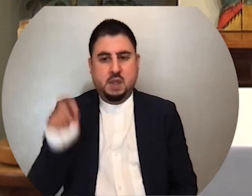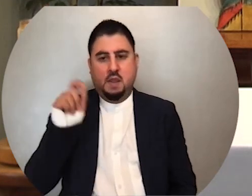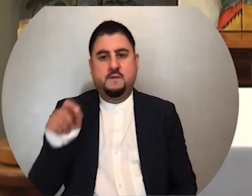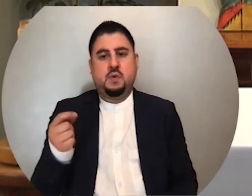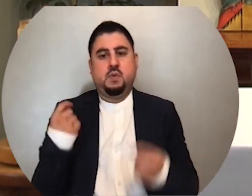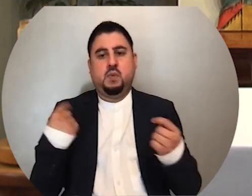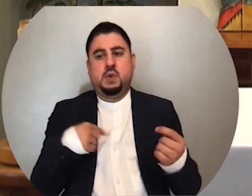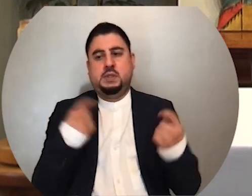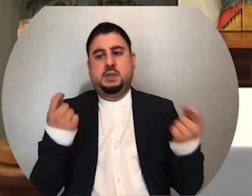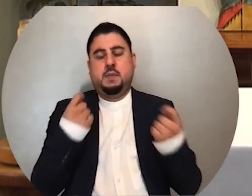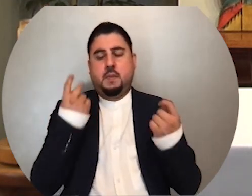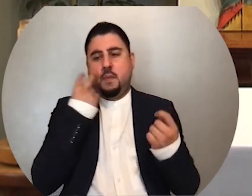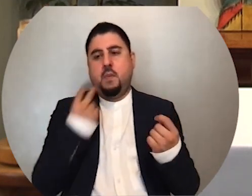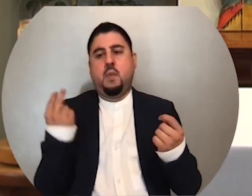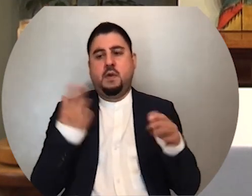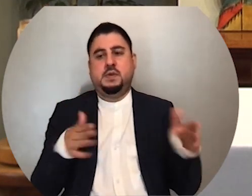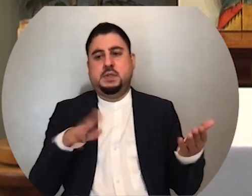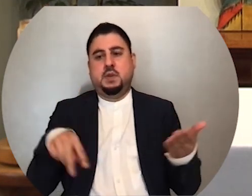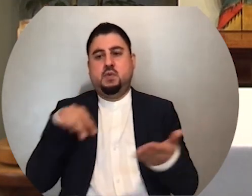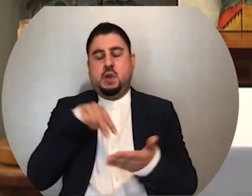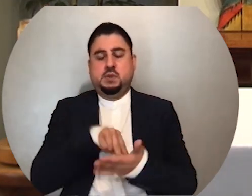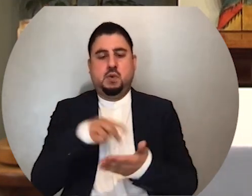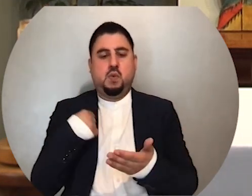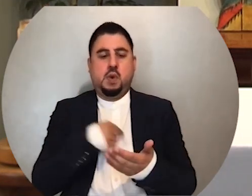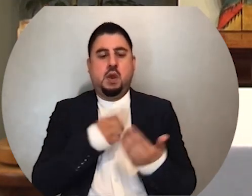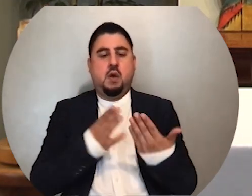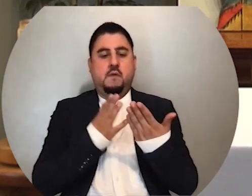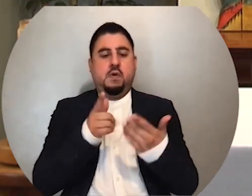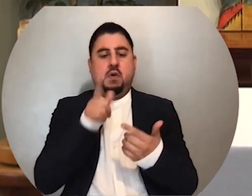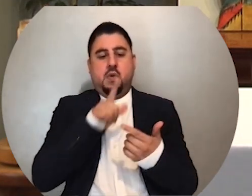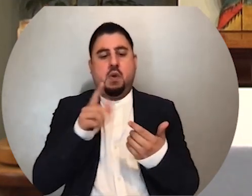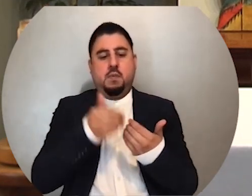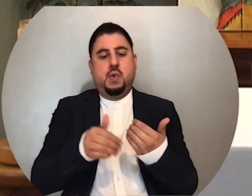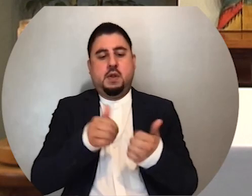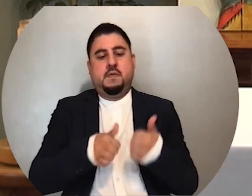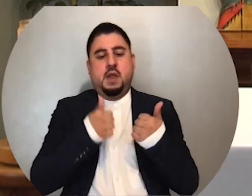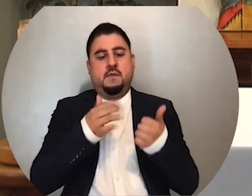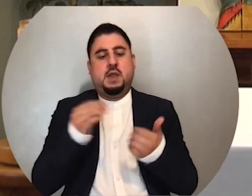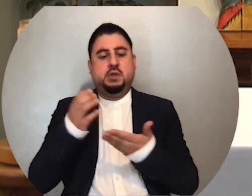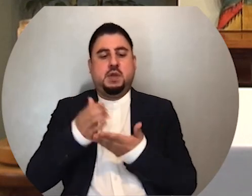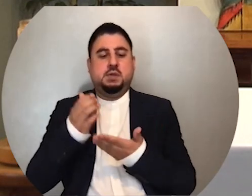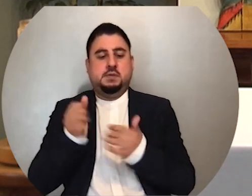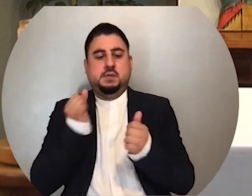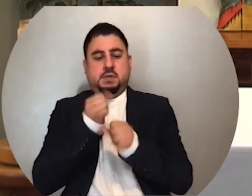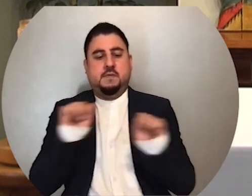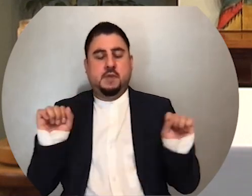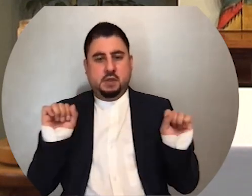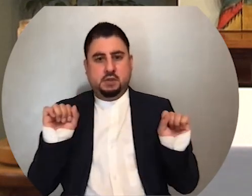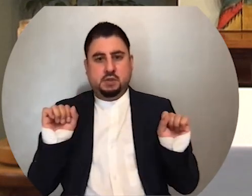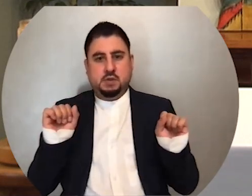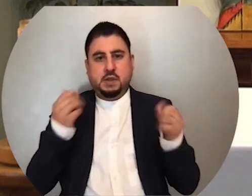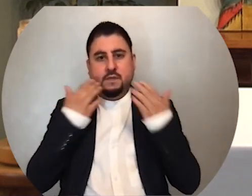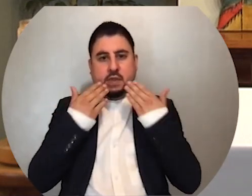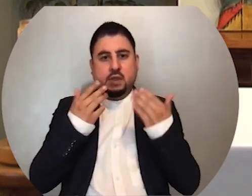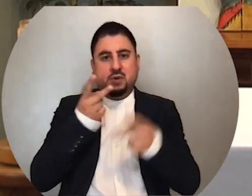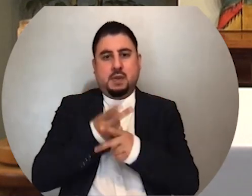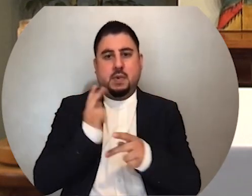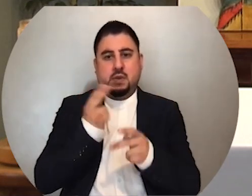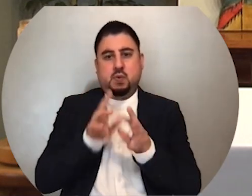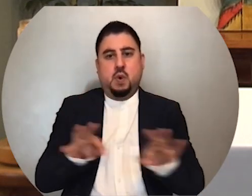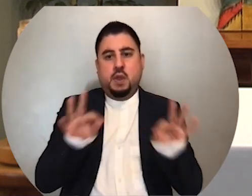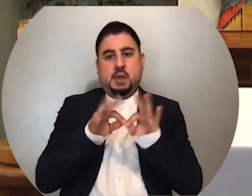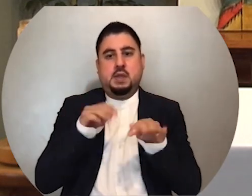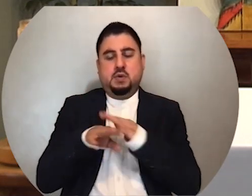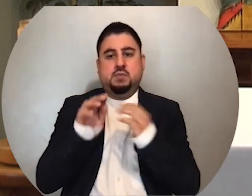Therefore, as we celebrate the memorial of his death and resurrection, we offer you, Lord, the bread of life and the chalice of salvation, giving thanks that you have